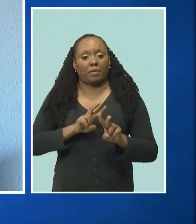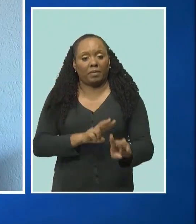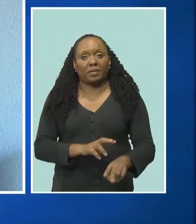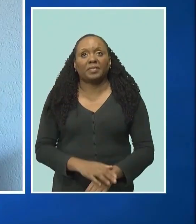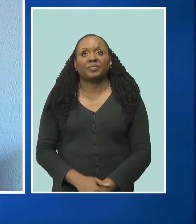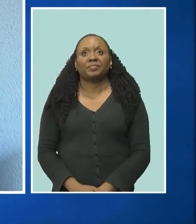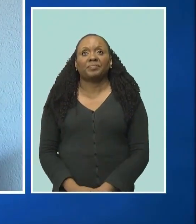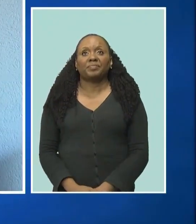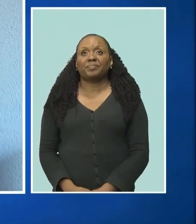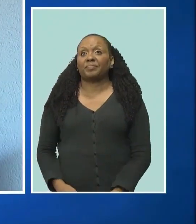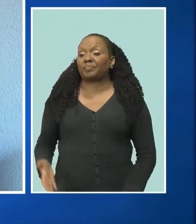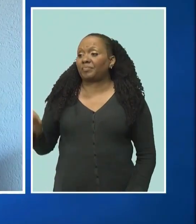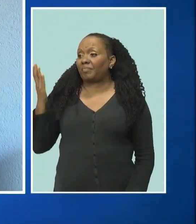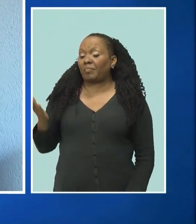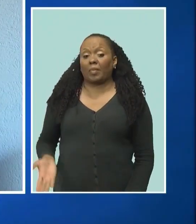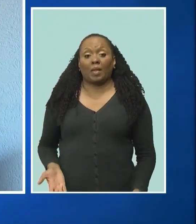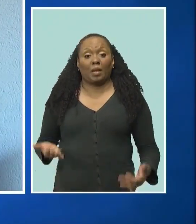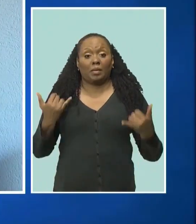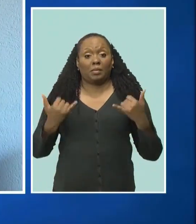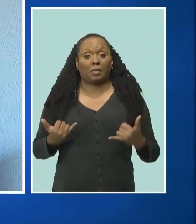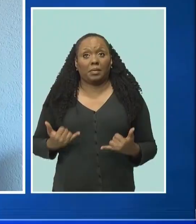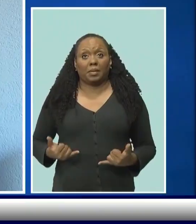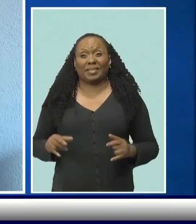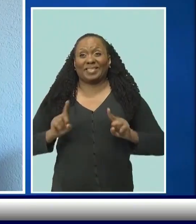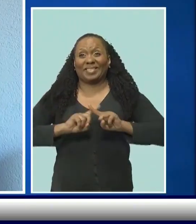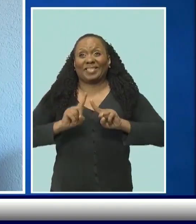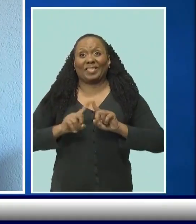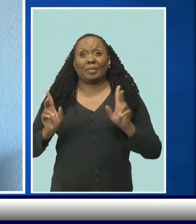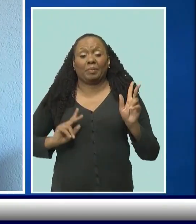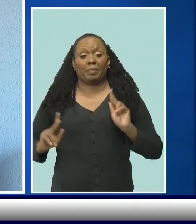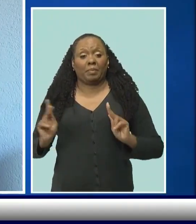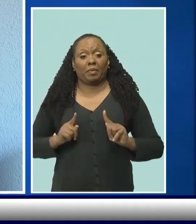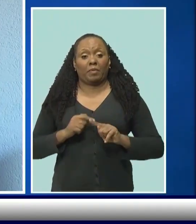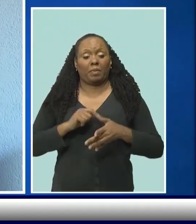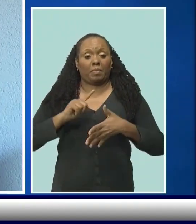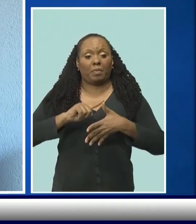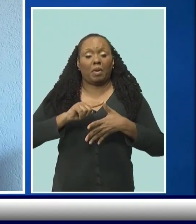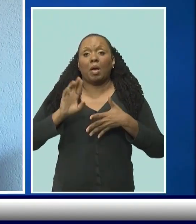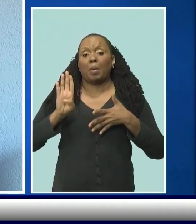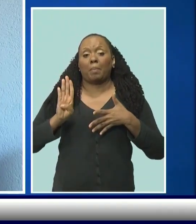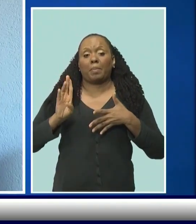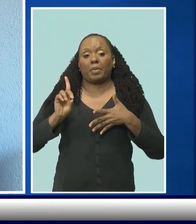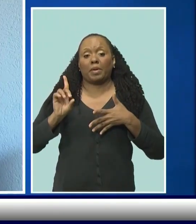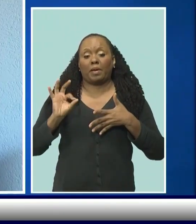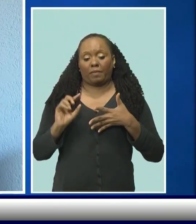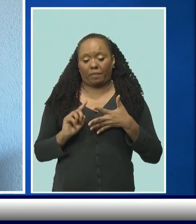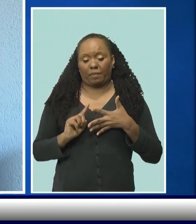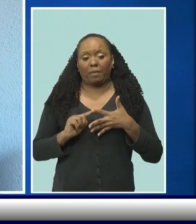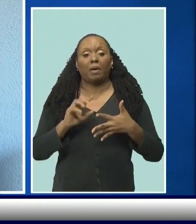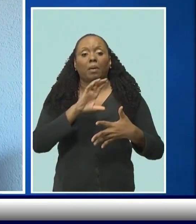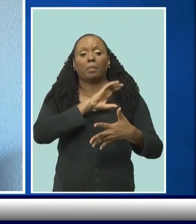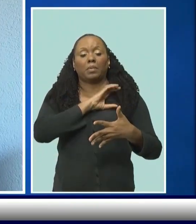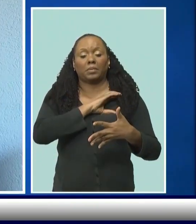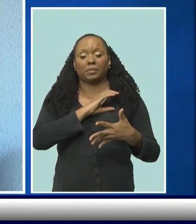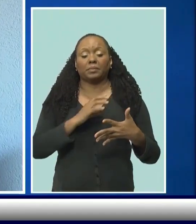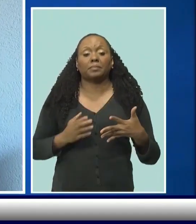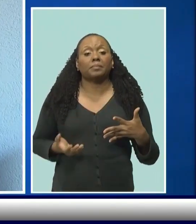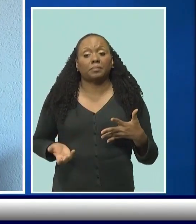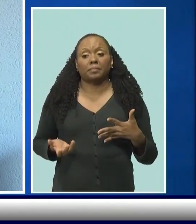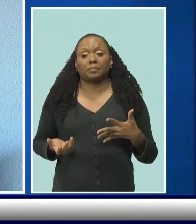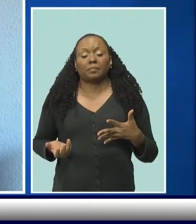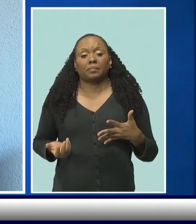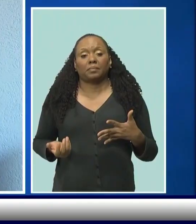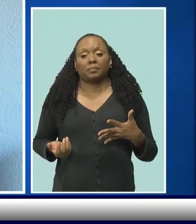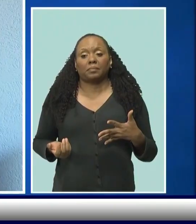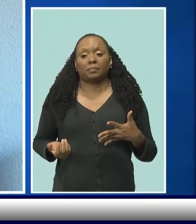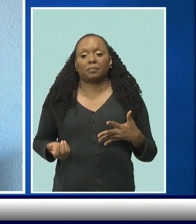have parties from the Barbados Defence Force and the Barbados Police Service doing what